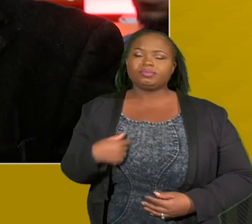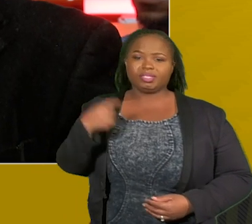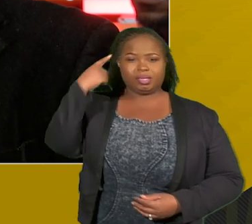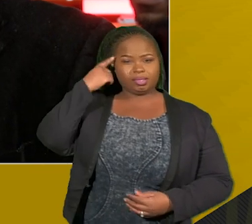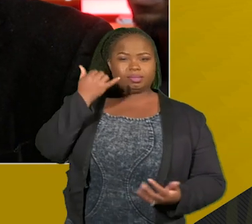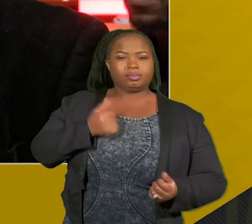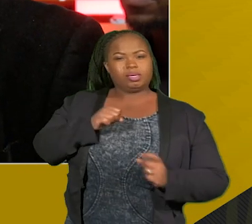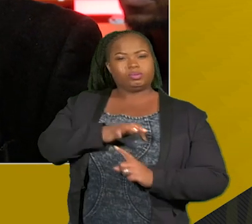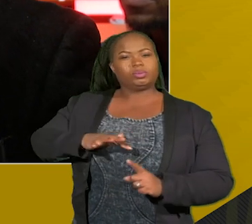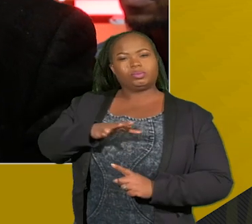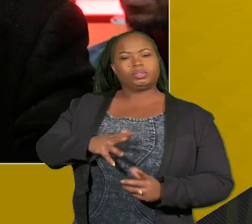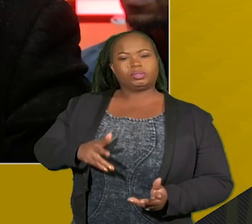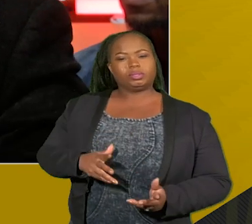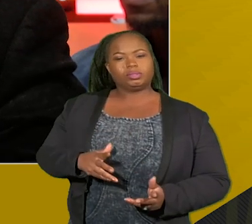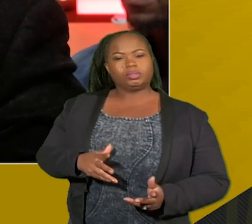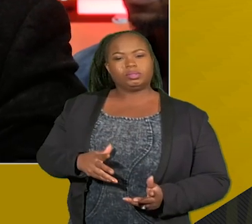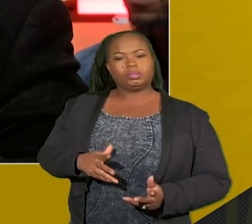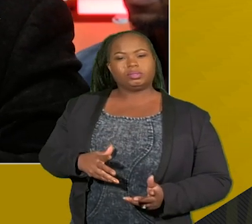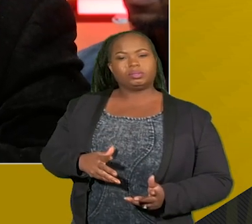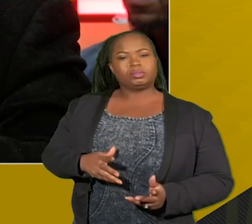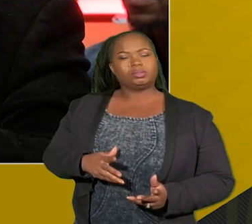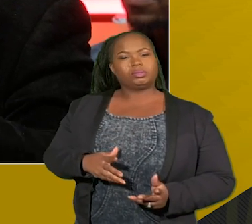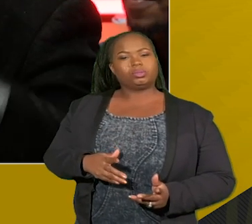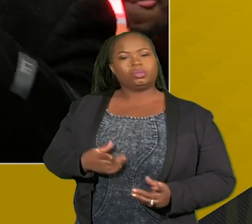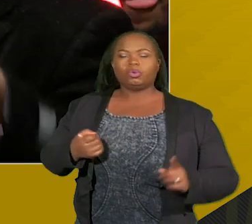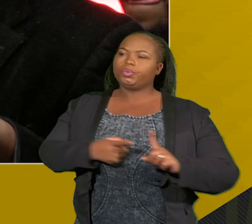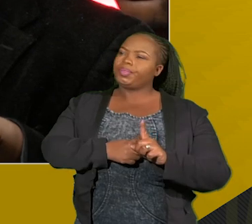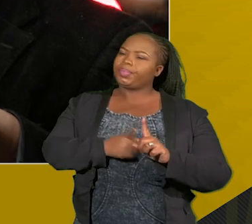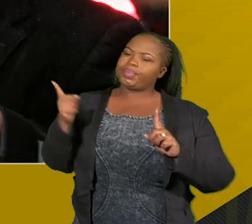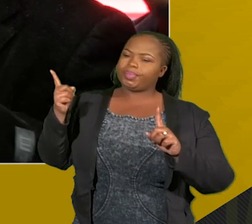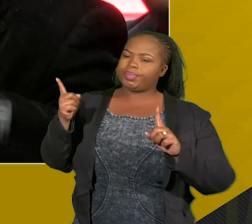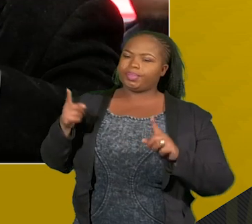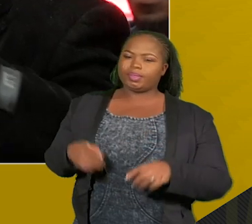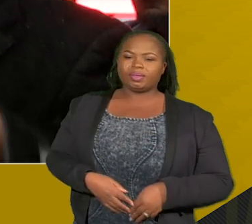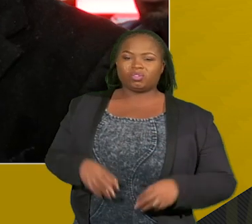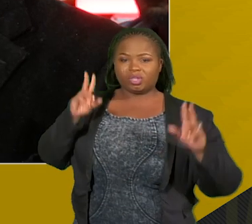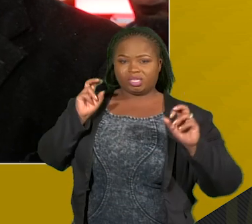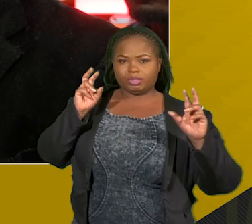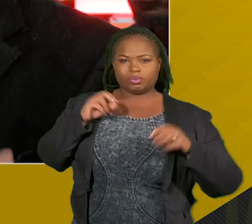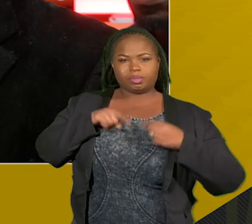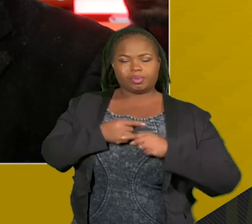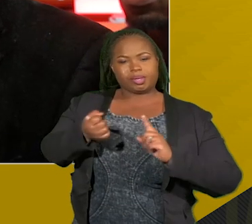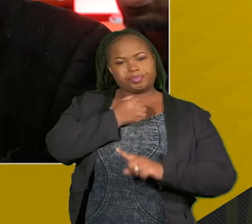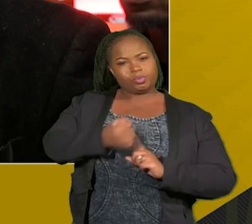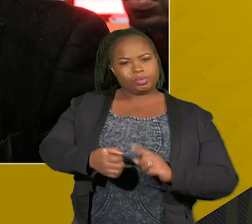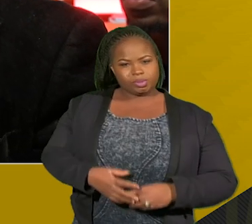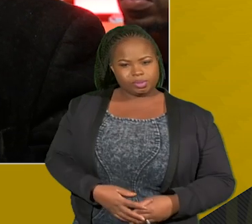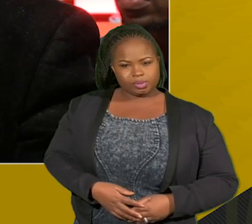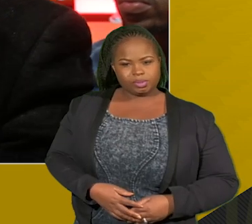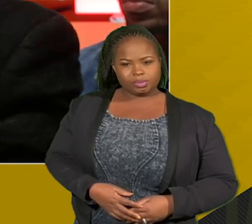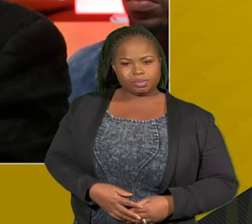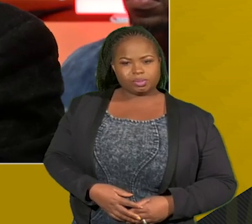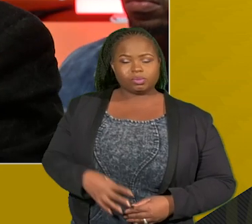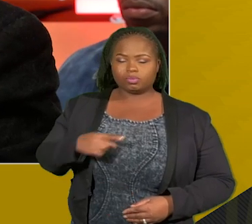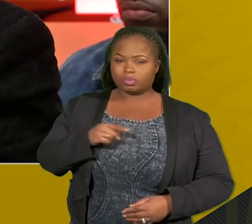with a situation where we miss the understanding behind the issue of abuse and everything. Are